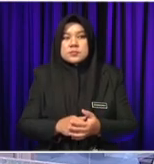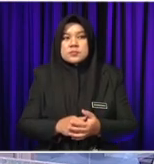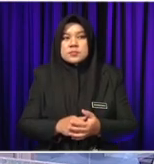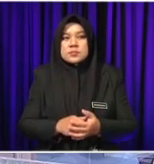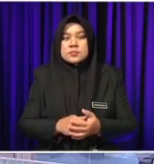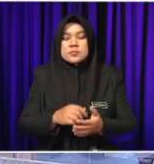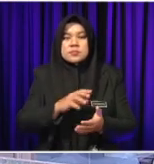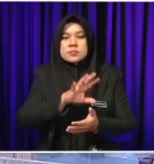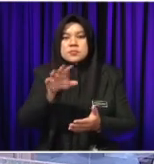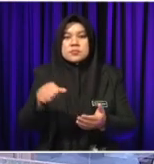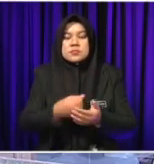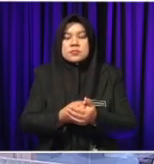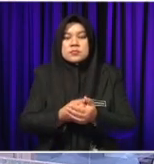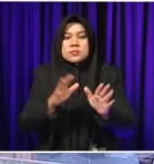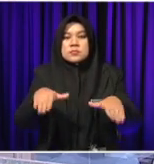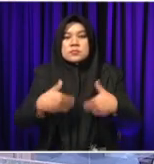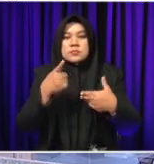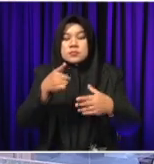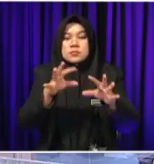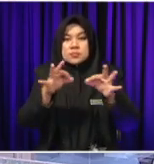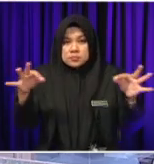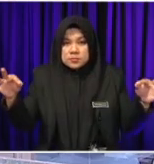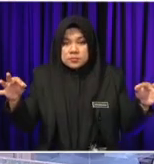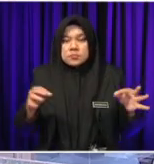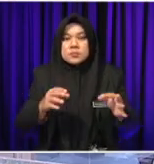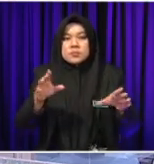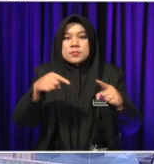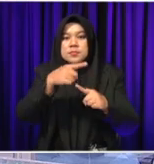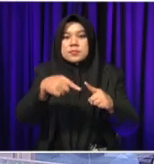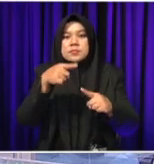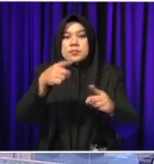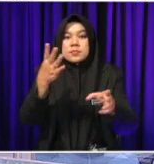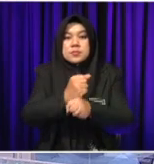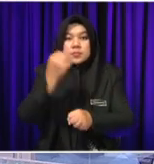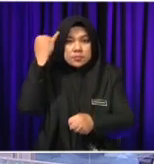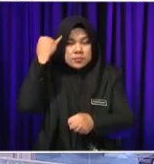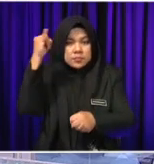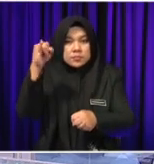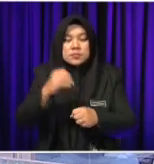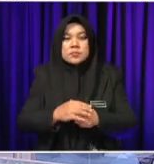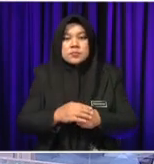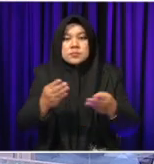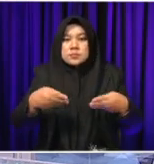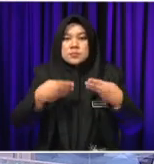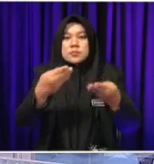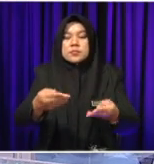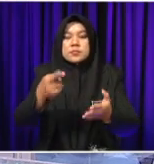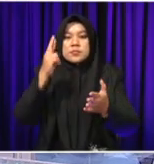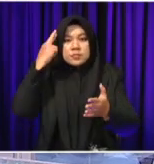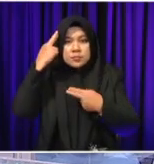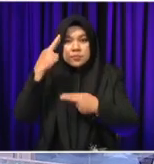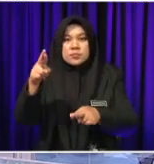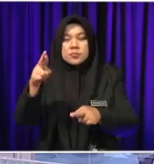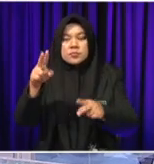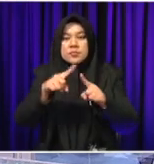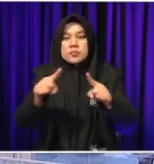is all about how you construct your sentence when you already have the ideas. So, it's up to you to just give your response, but stick to the